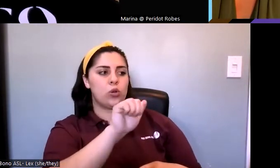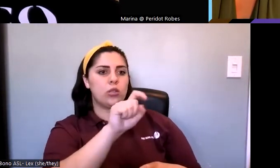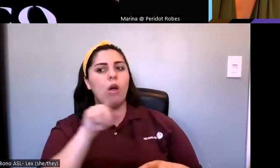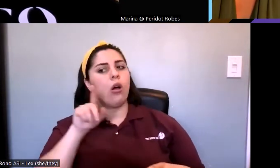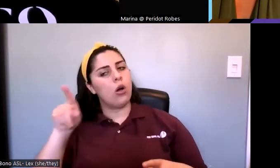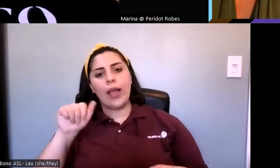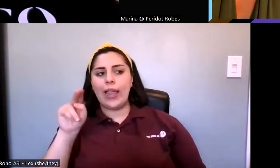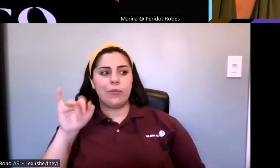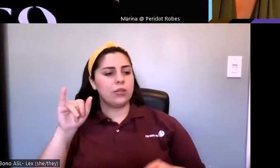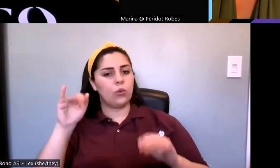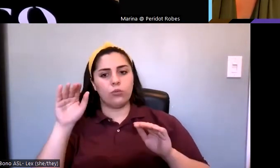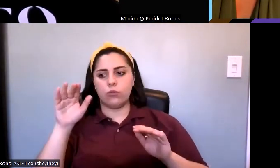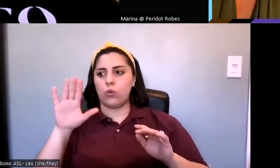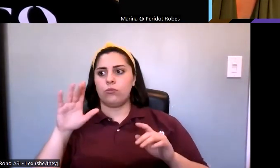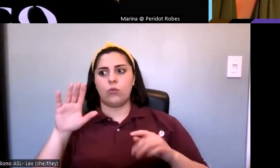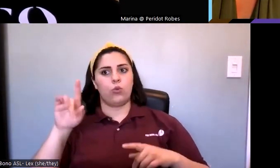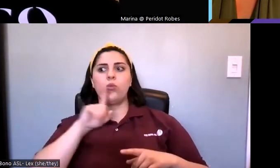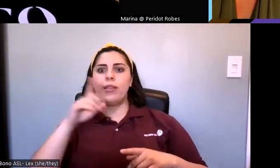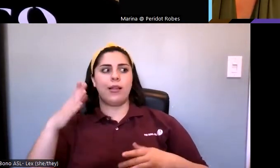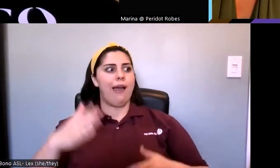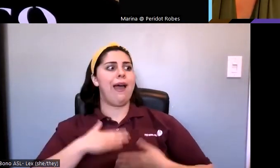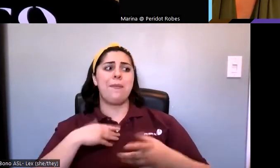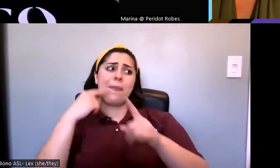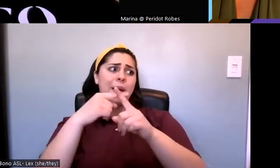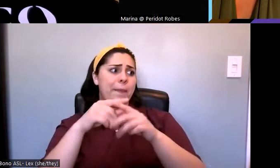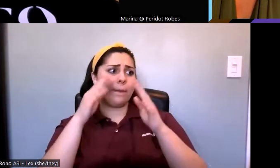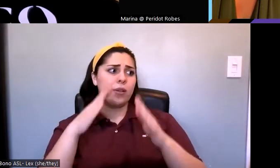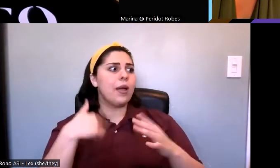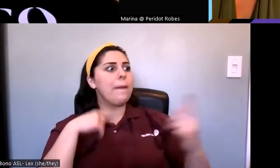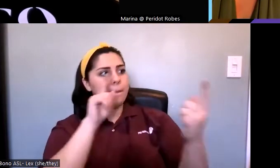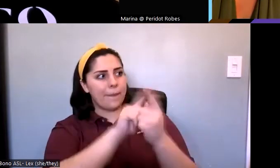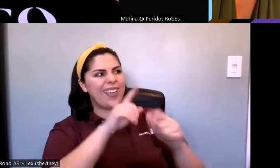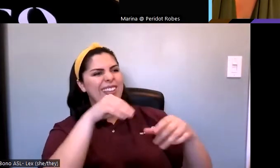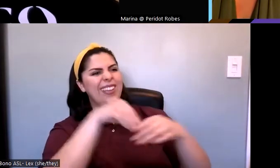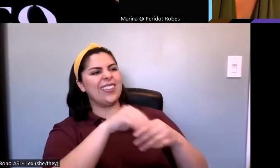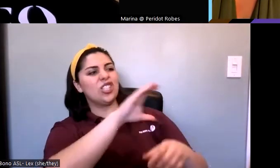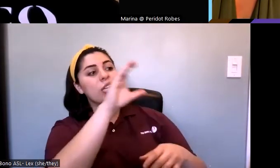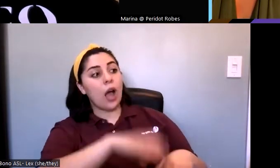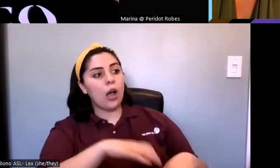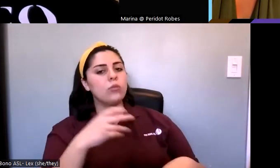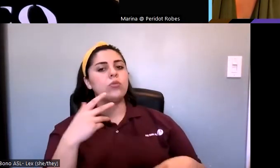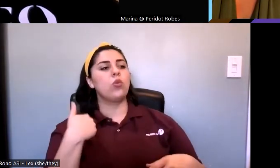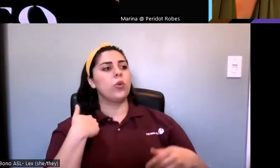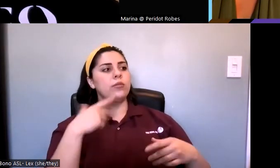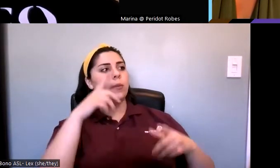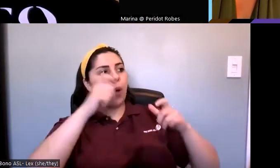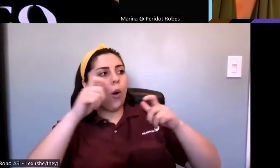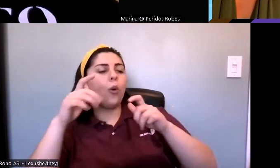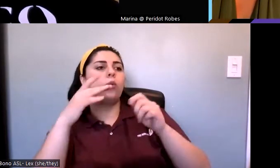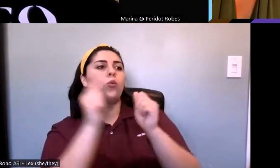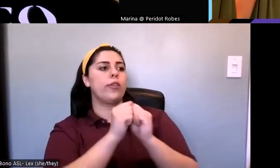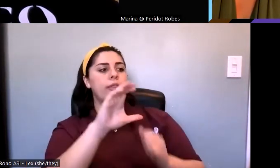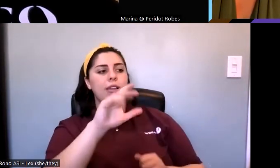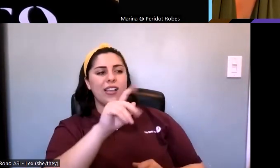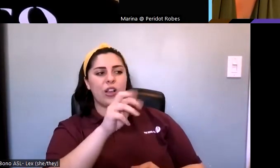showed up and helped me behind the scenes at the photo shoot we did in Chicago a couple of weeks ago. I shot with Karina Shiro, Unskinny